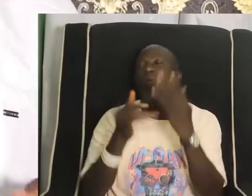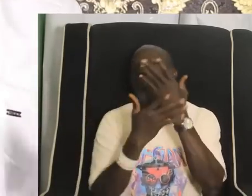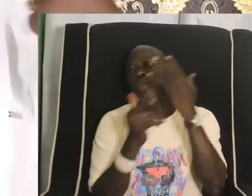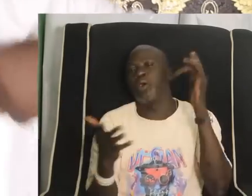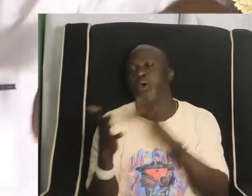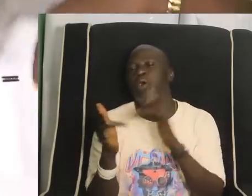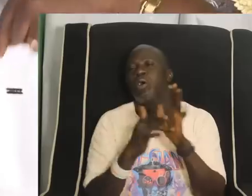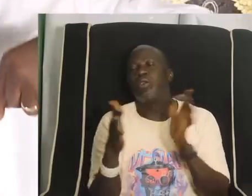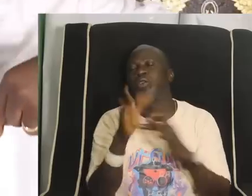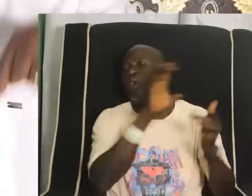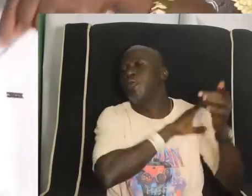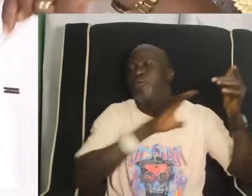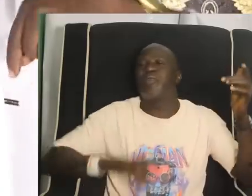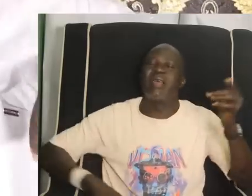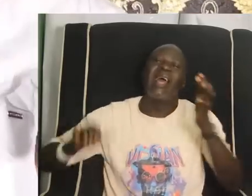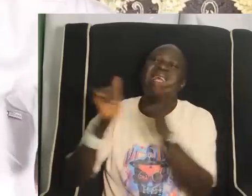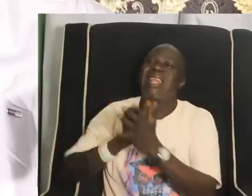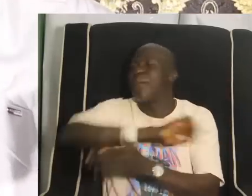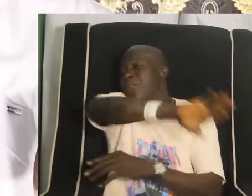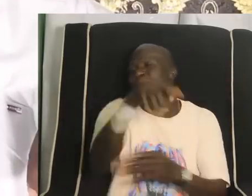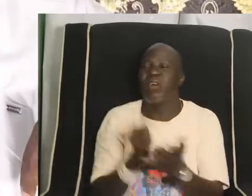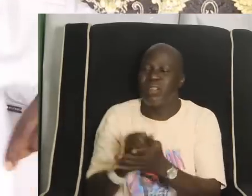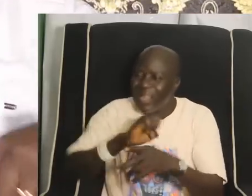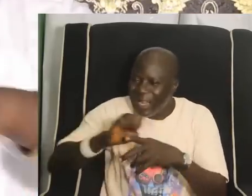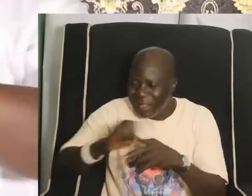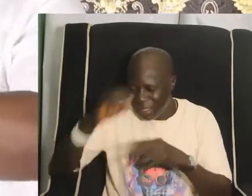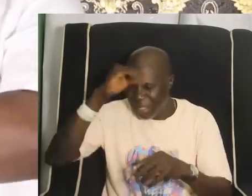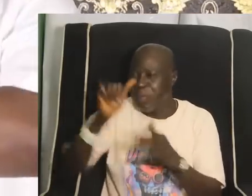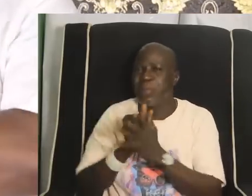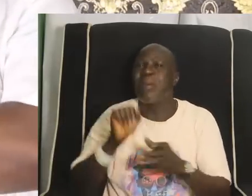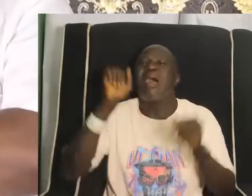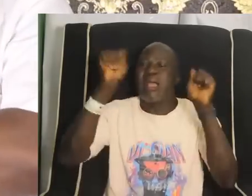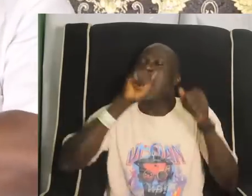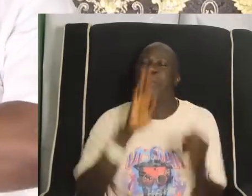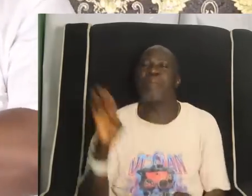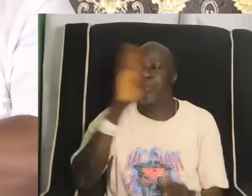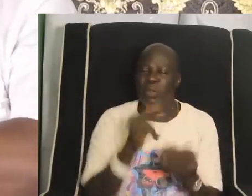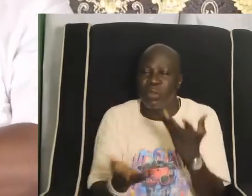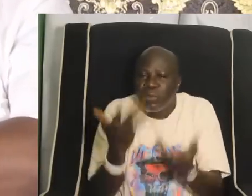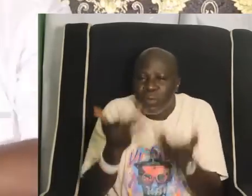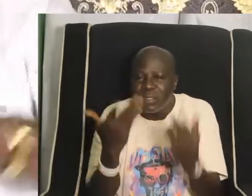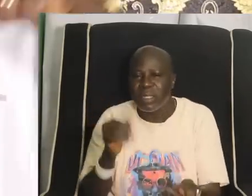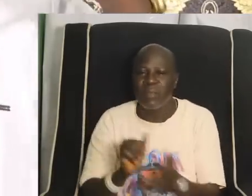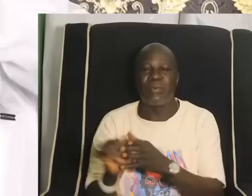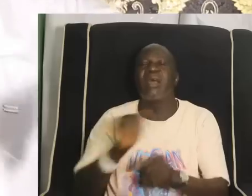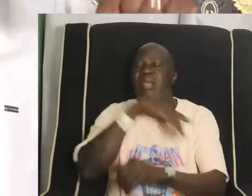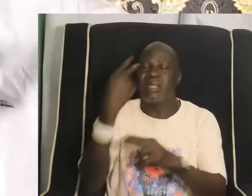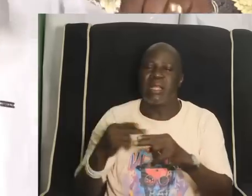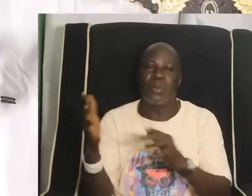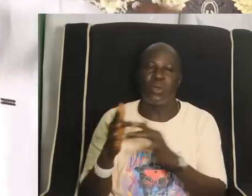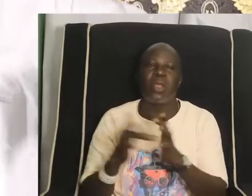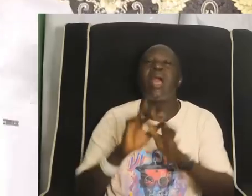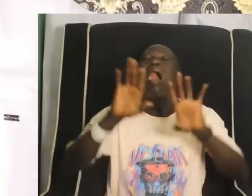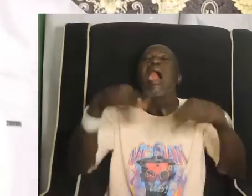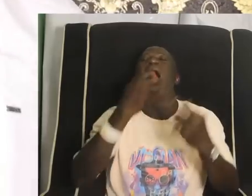Christ ti eje eniyan ordinary man if ordinary man to ba le je tutu elege mata ya melo melo